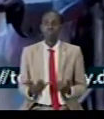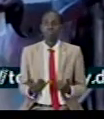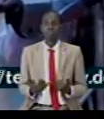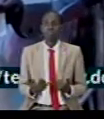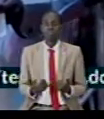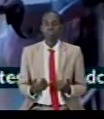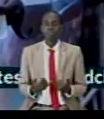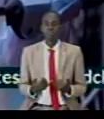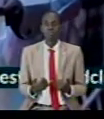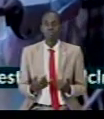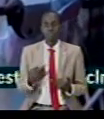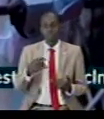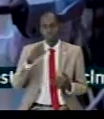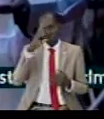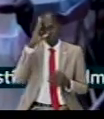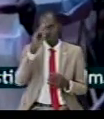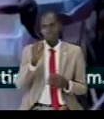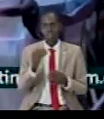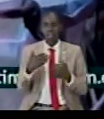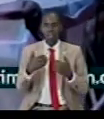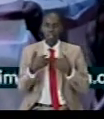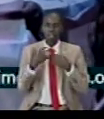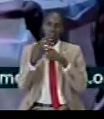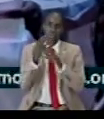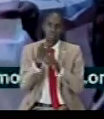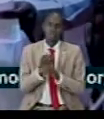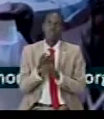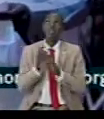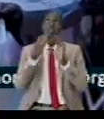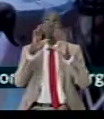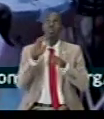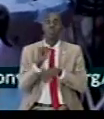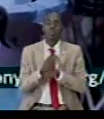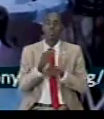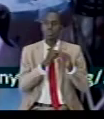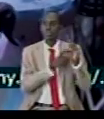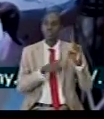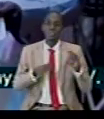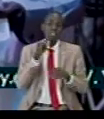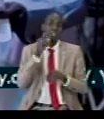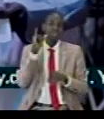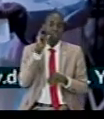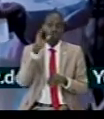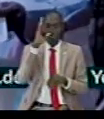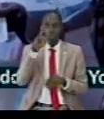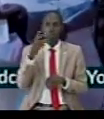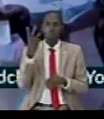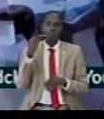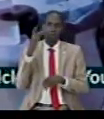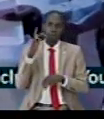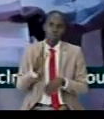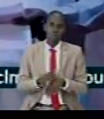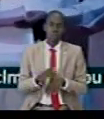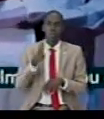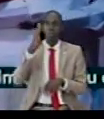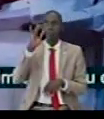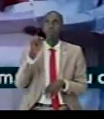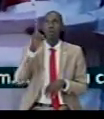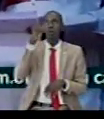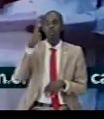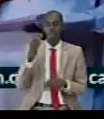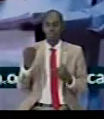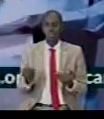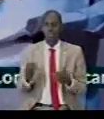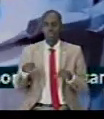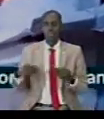a recipient of the miracle of the Lord. Yesterday, he was touched by God, and he's here to share his